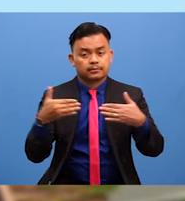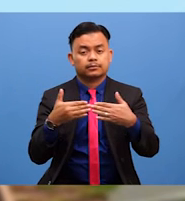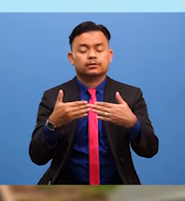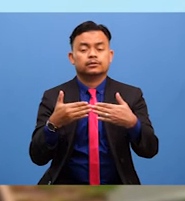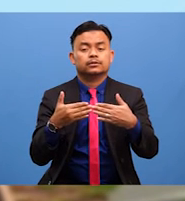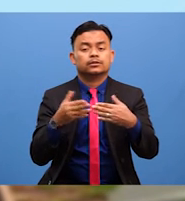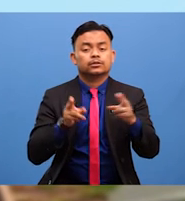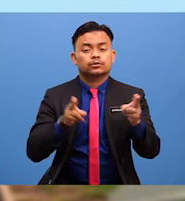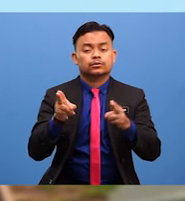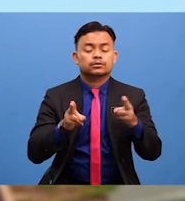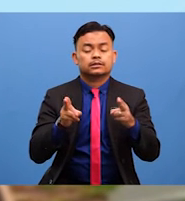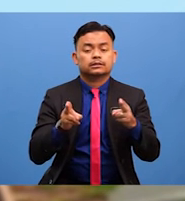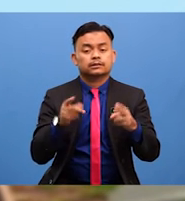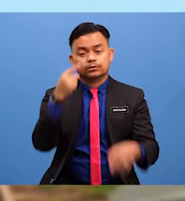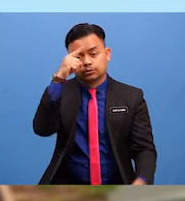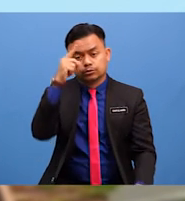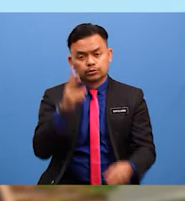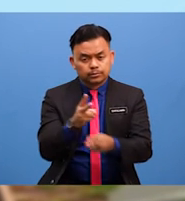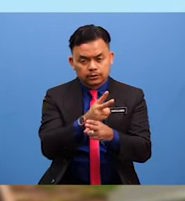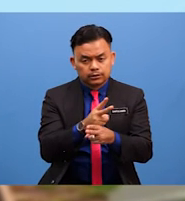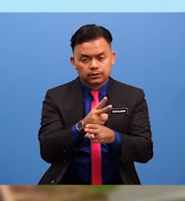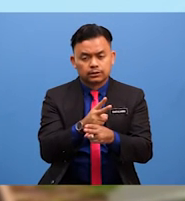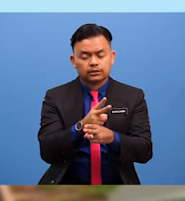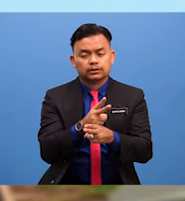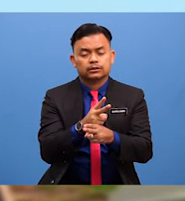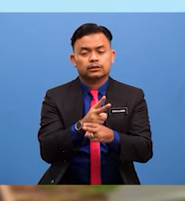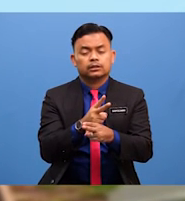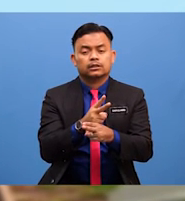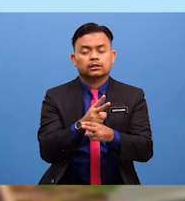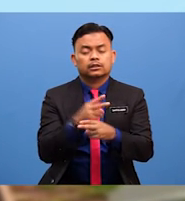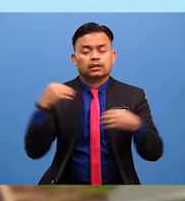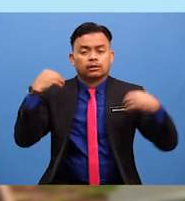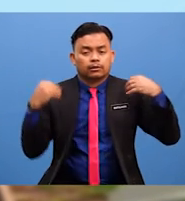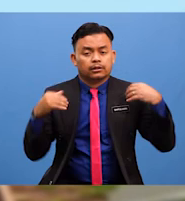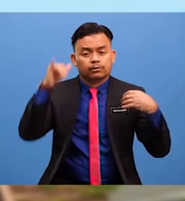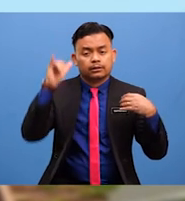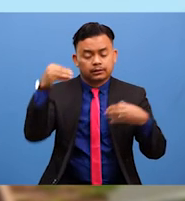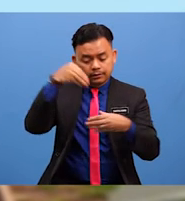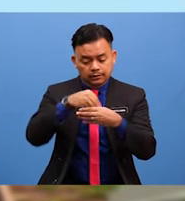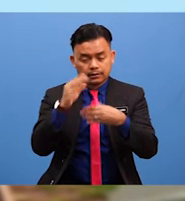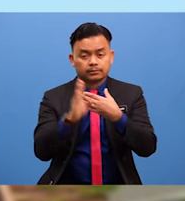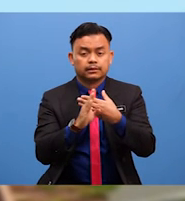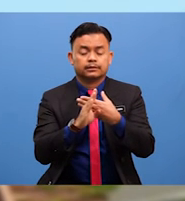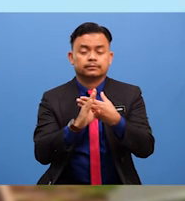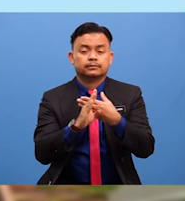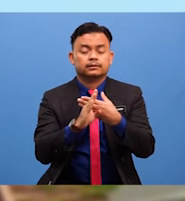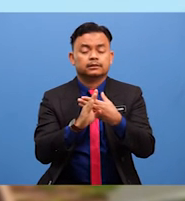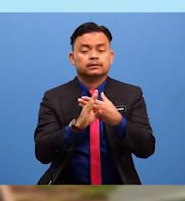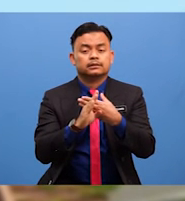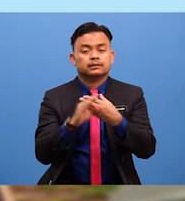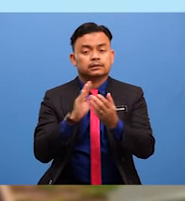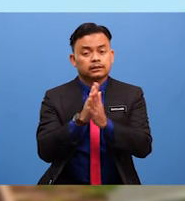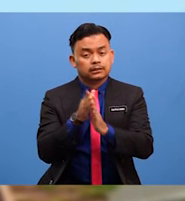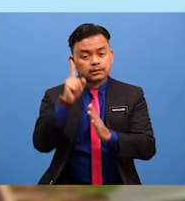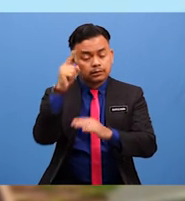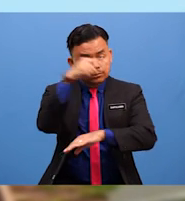the efforts to protect the endangered animals so that one day, many years from now,